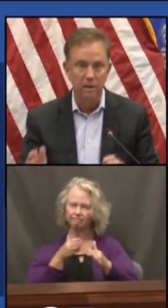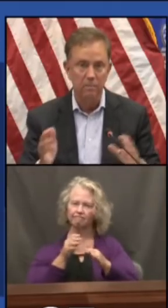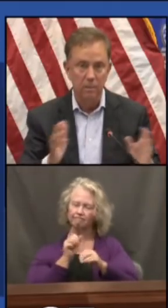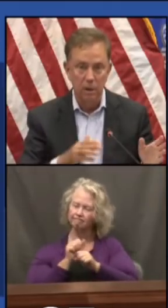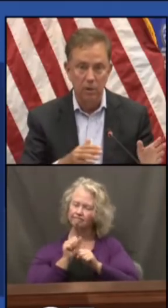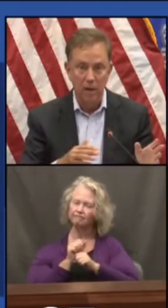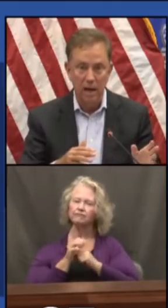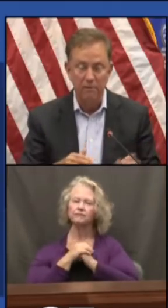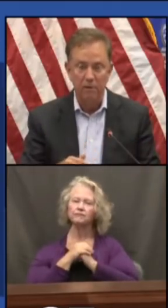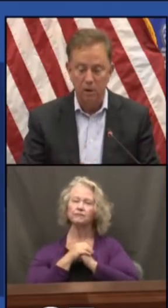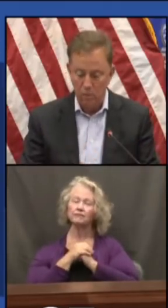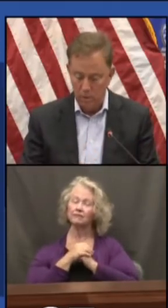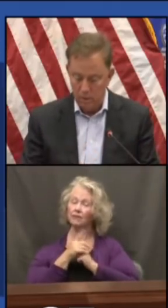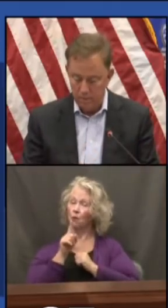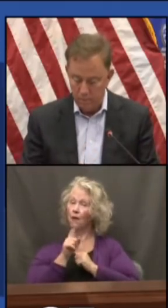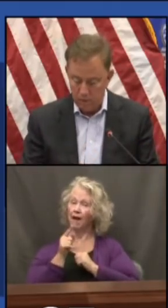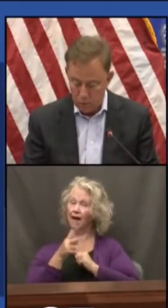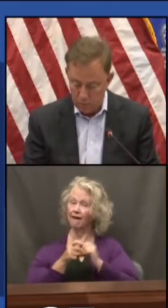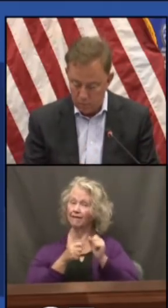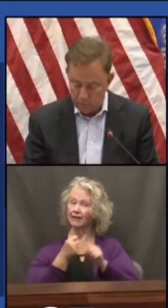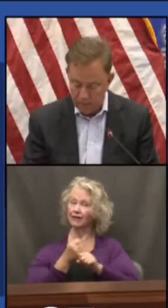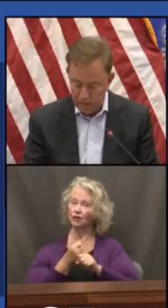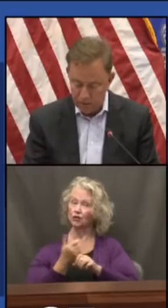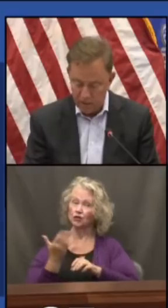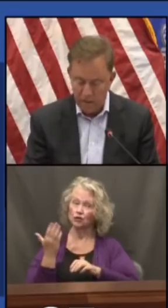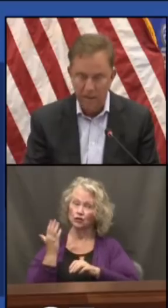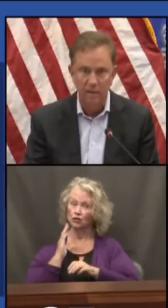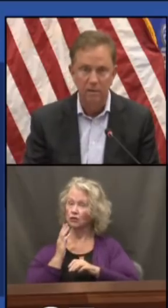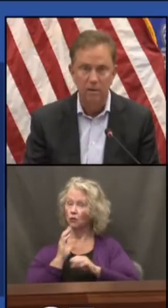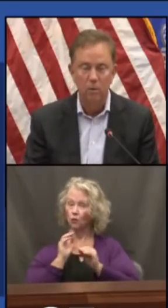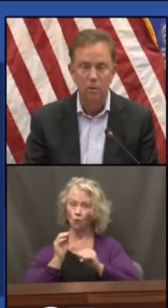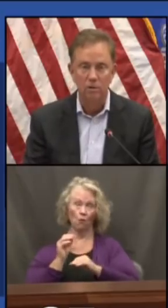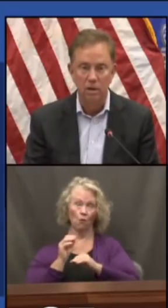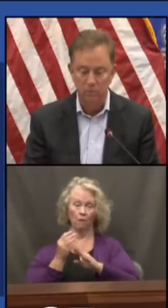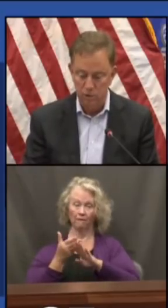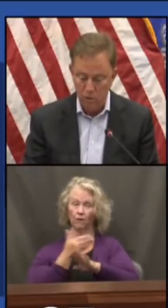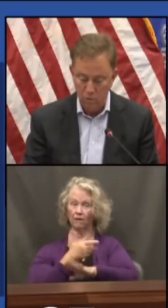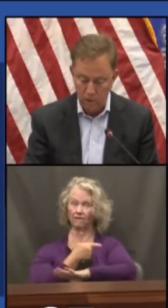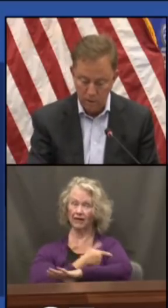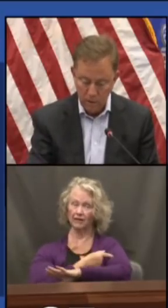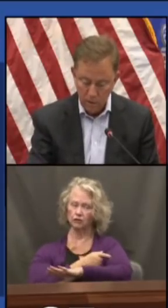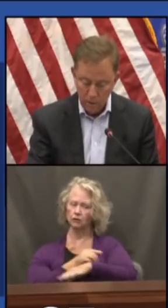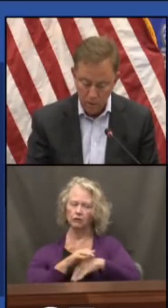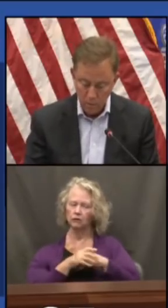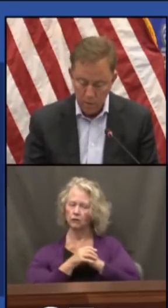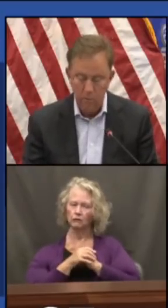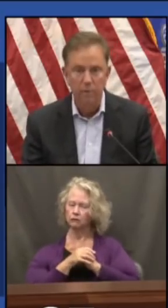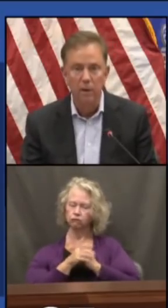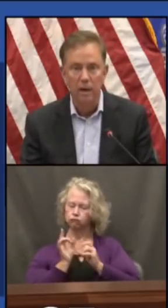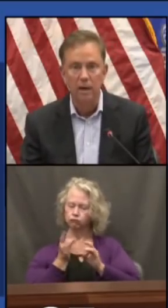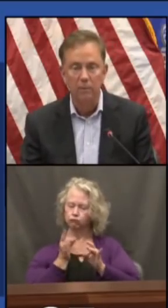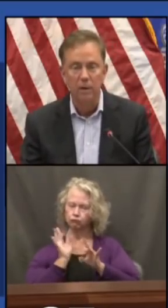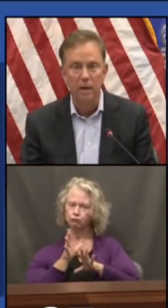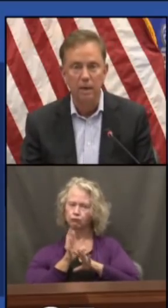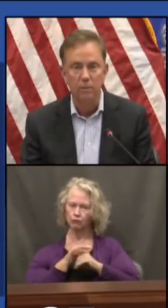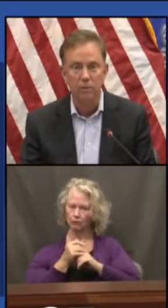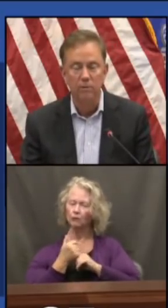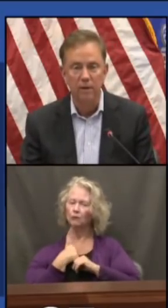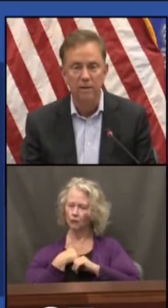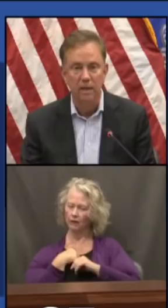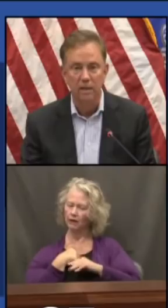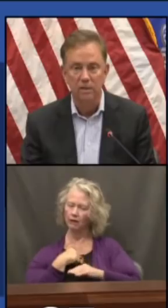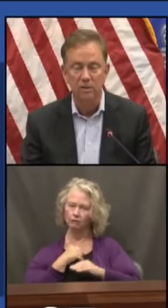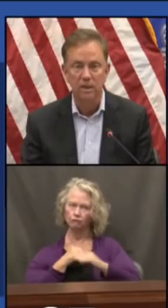you that a year and a half ago, while nobody was vaccinated, that horizontal was nowhere. We were very high when it came